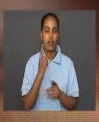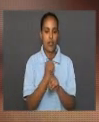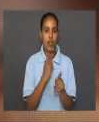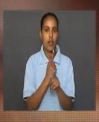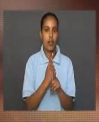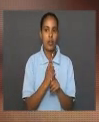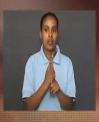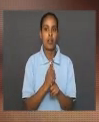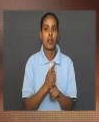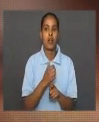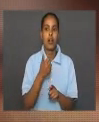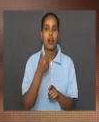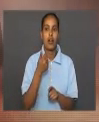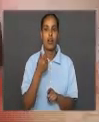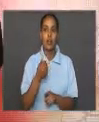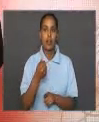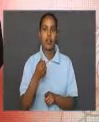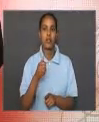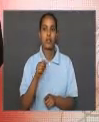forms the amide bonds.